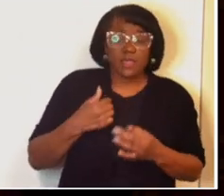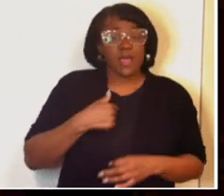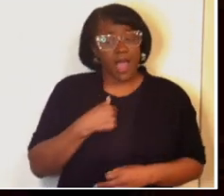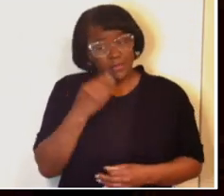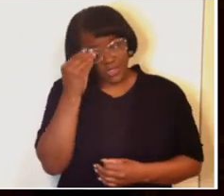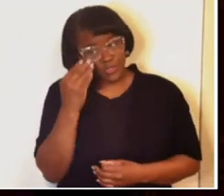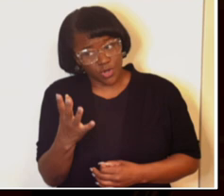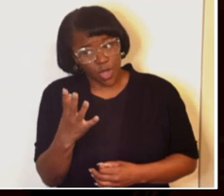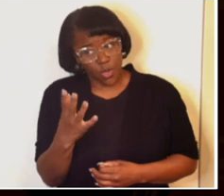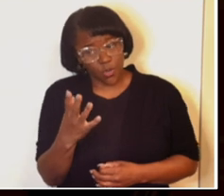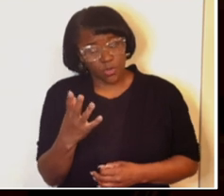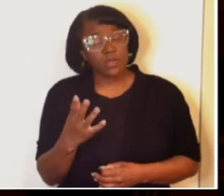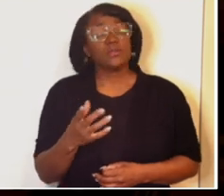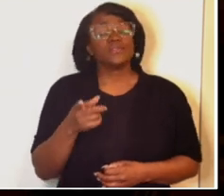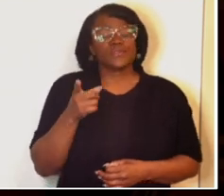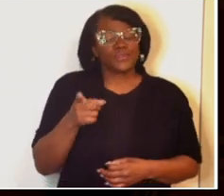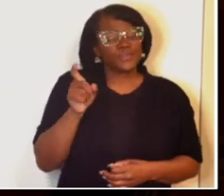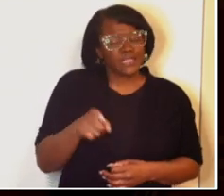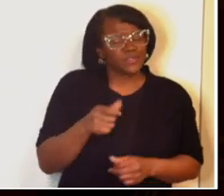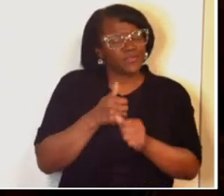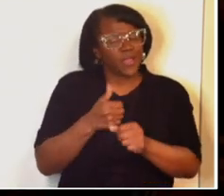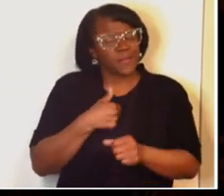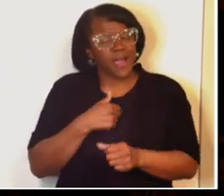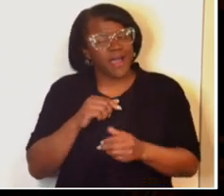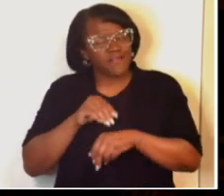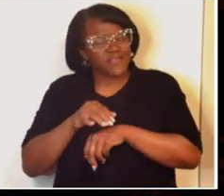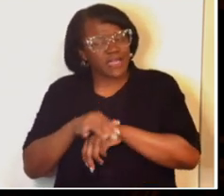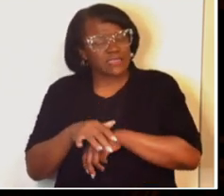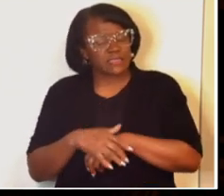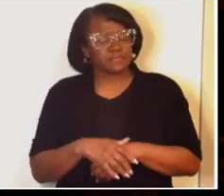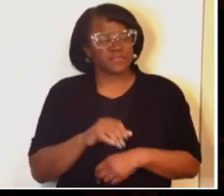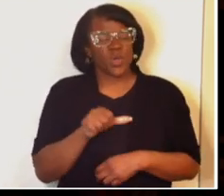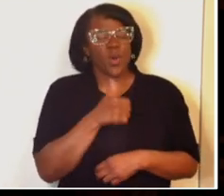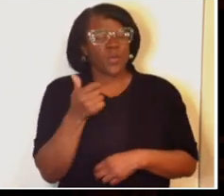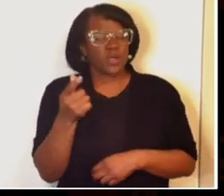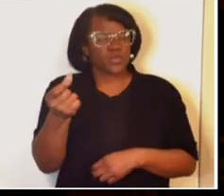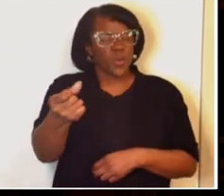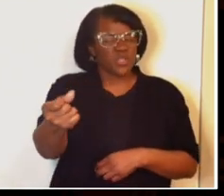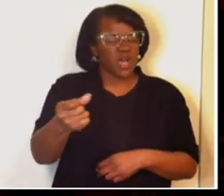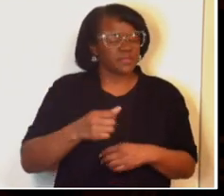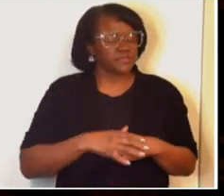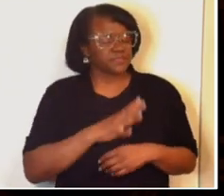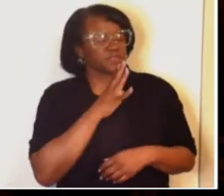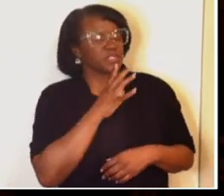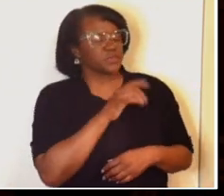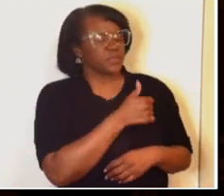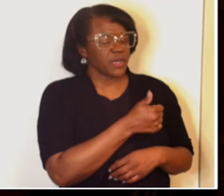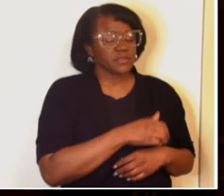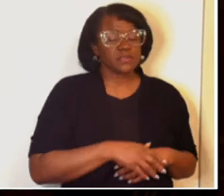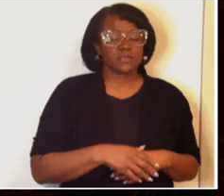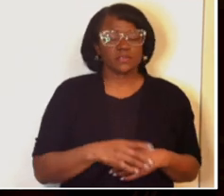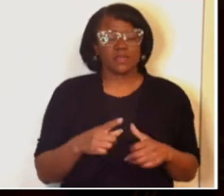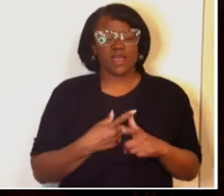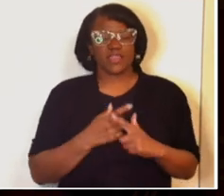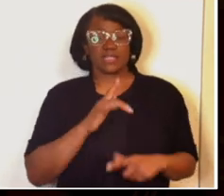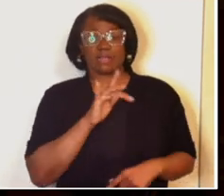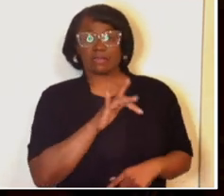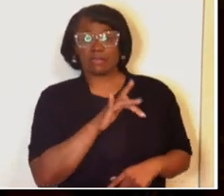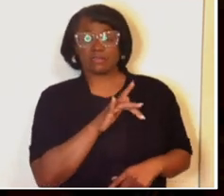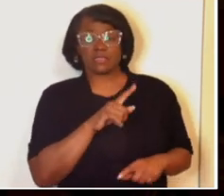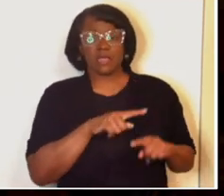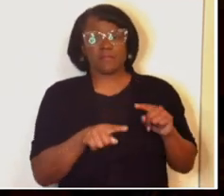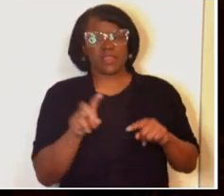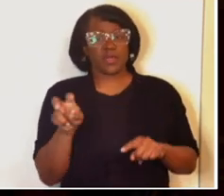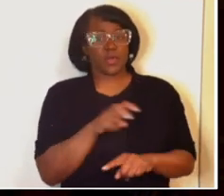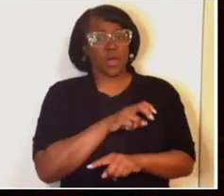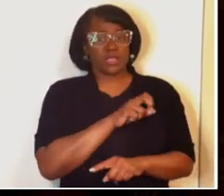on, I have someone else on the other line. The phone line clicked twice, but the call switched back to me. Rommel's